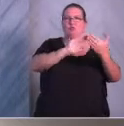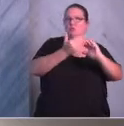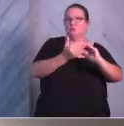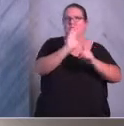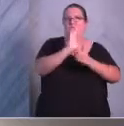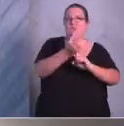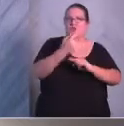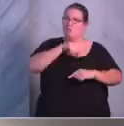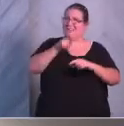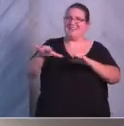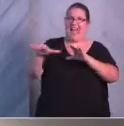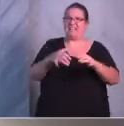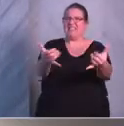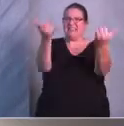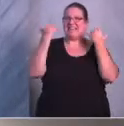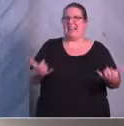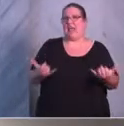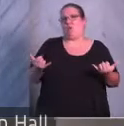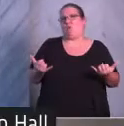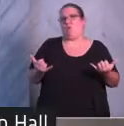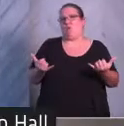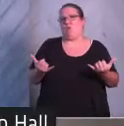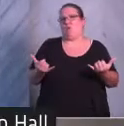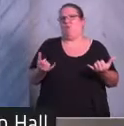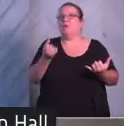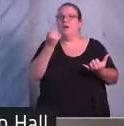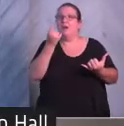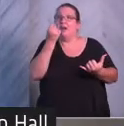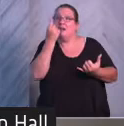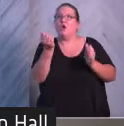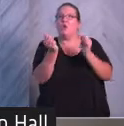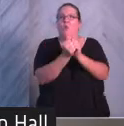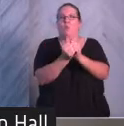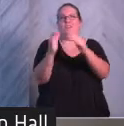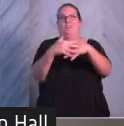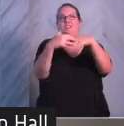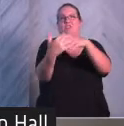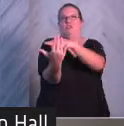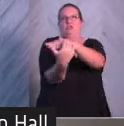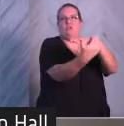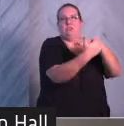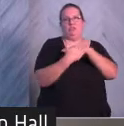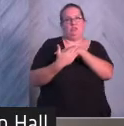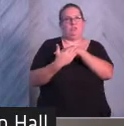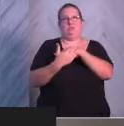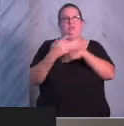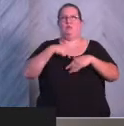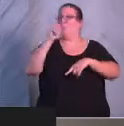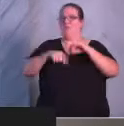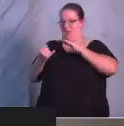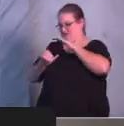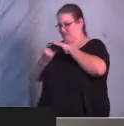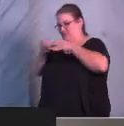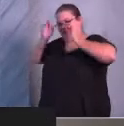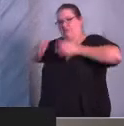and we need to do it now in consultation with the Indigenous people. We cannot do it in isolation